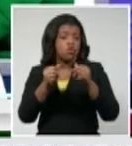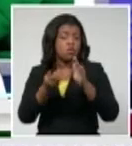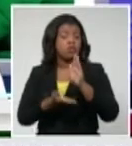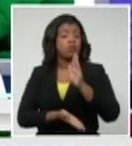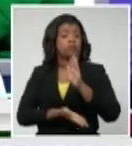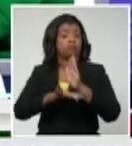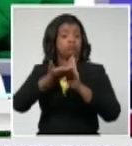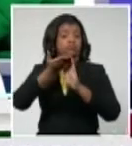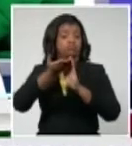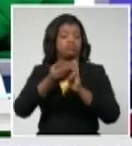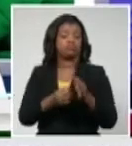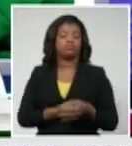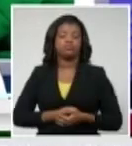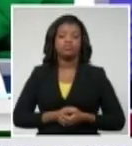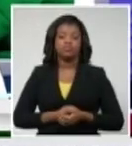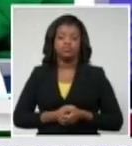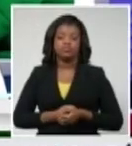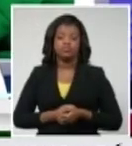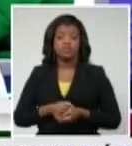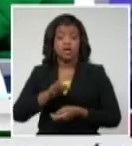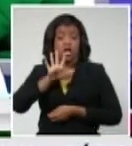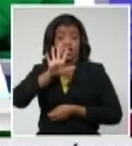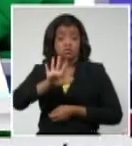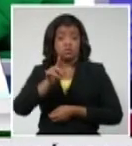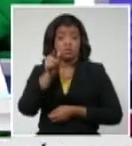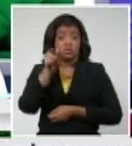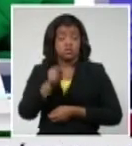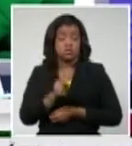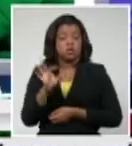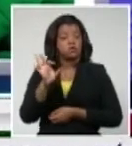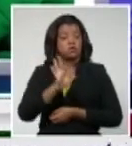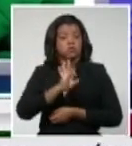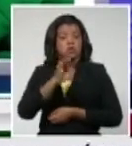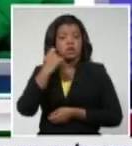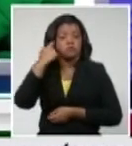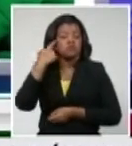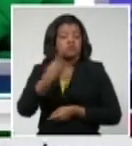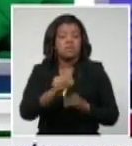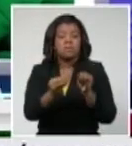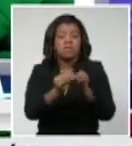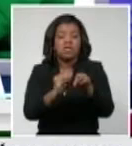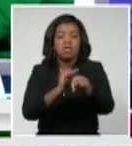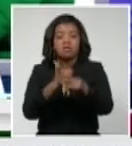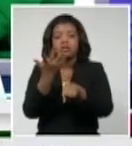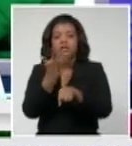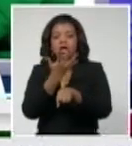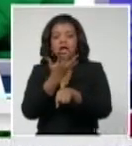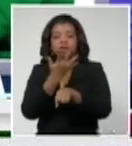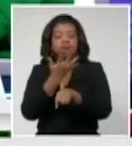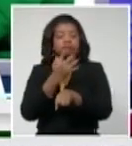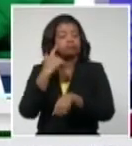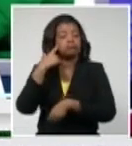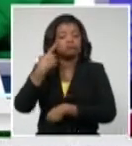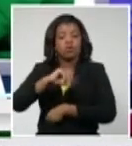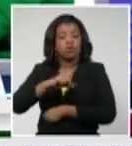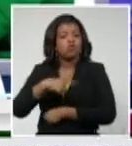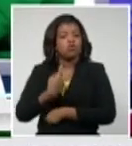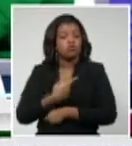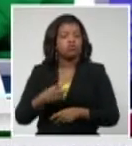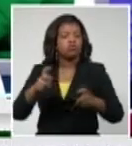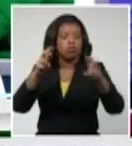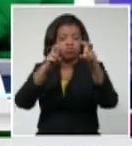33, or 61%, are confirmed case contacts. 16, or